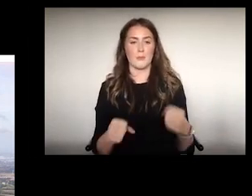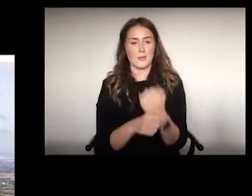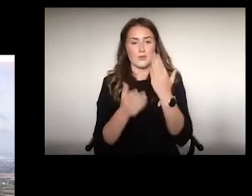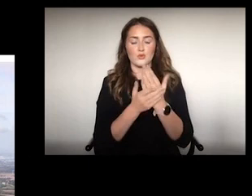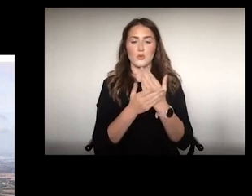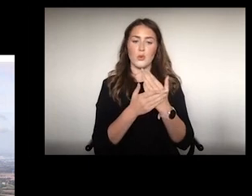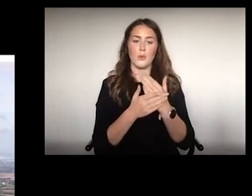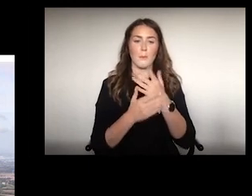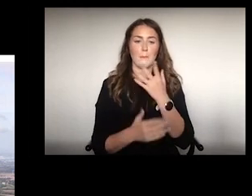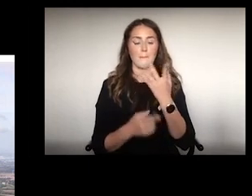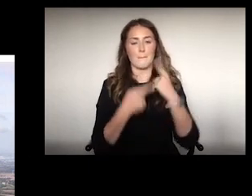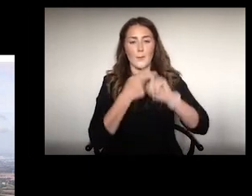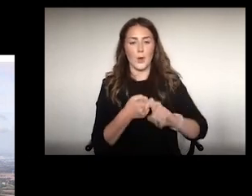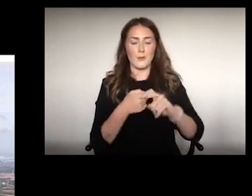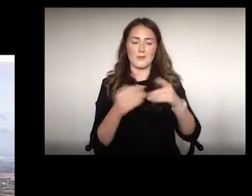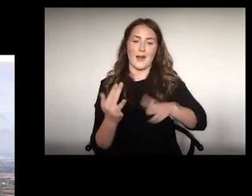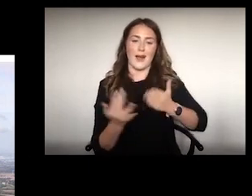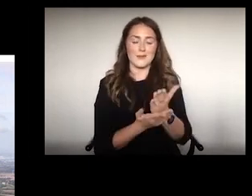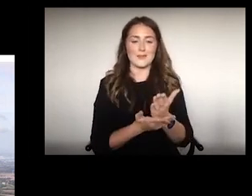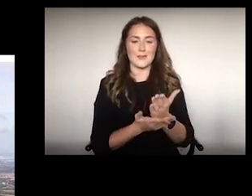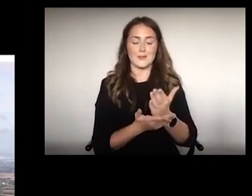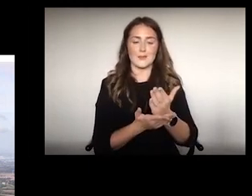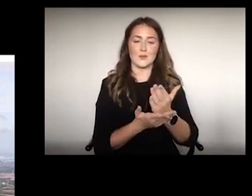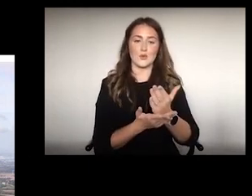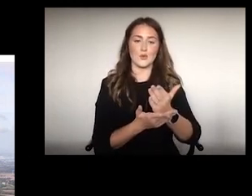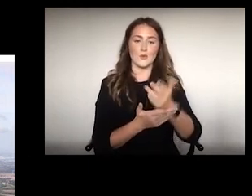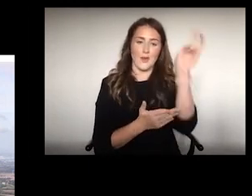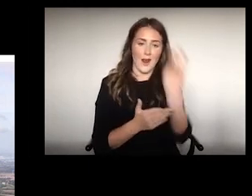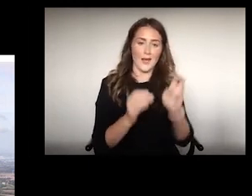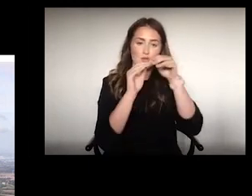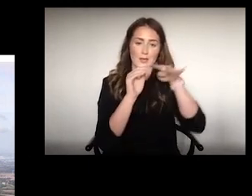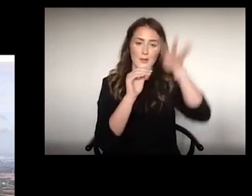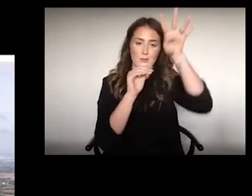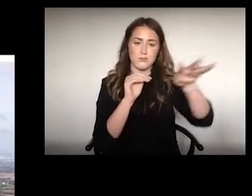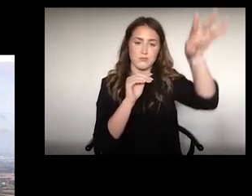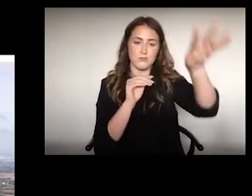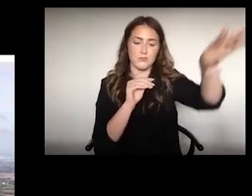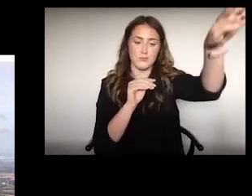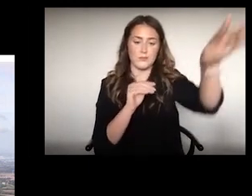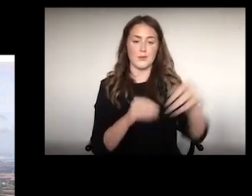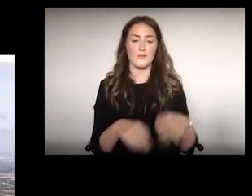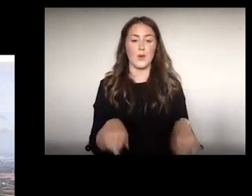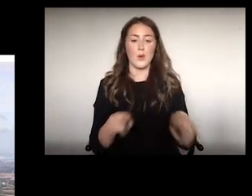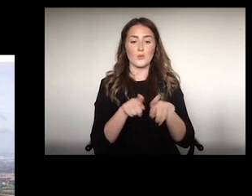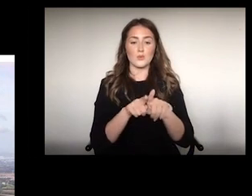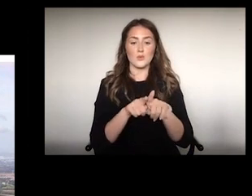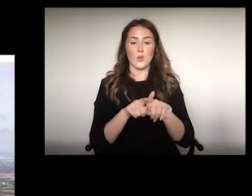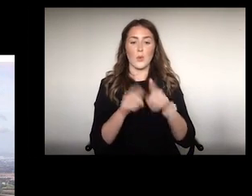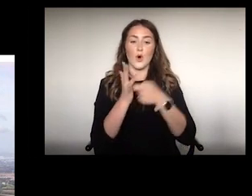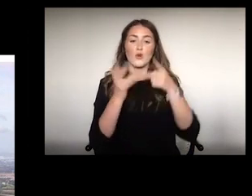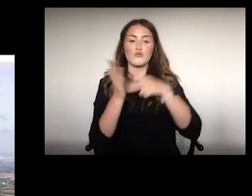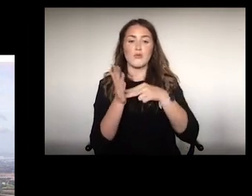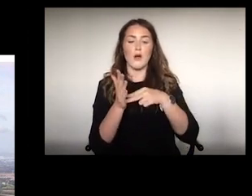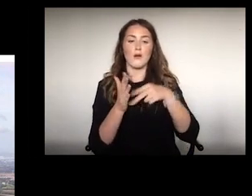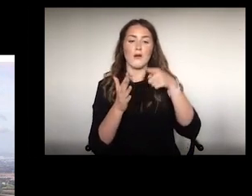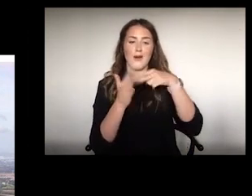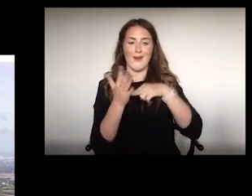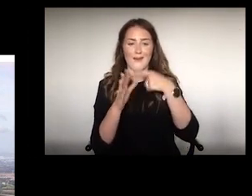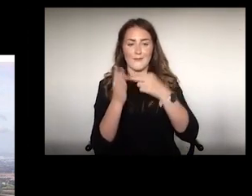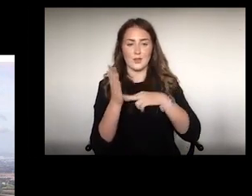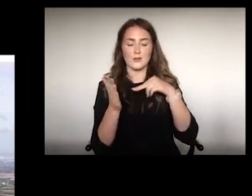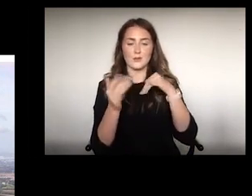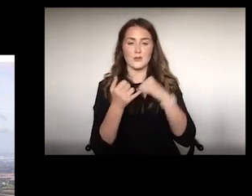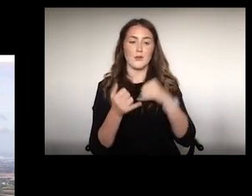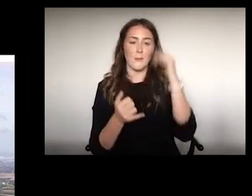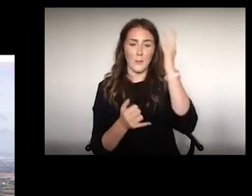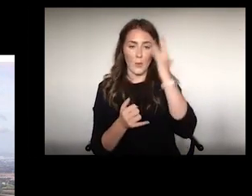west of the A1089 to ensure permanent access rights to the overhead line network, and we've reduced the impact on the Ron